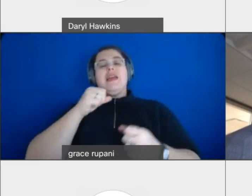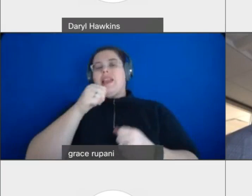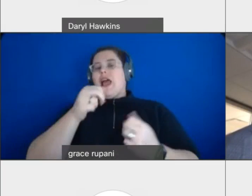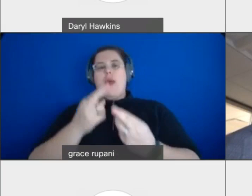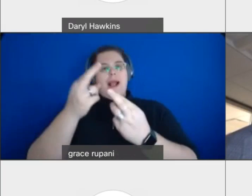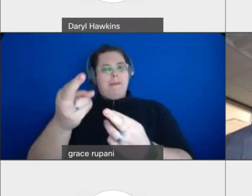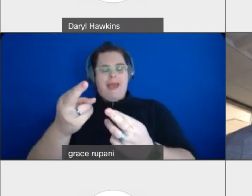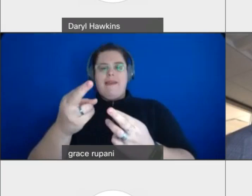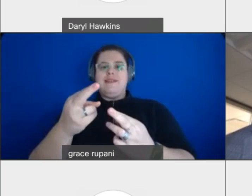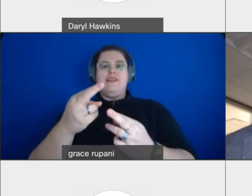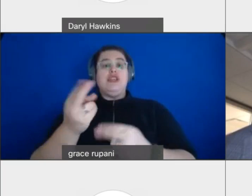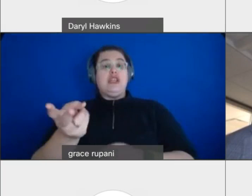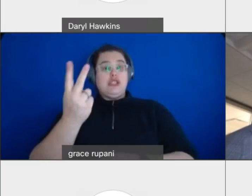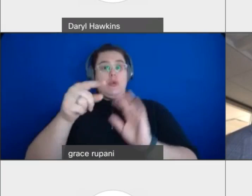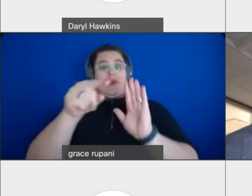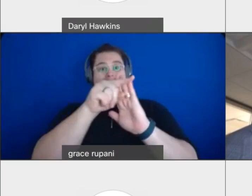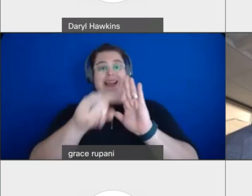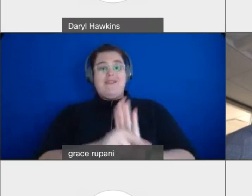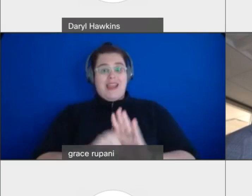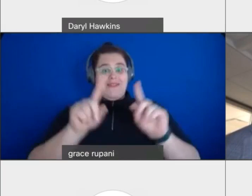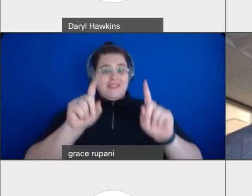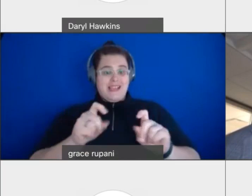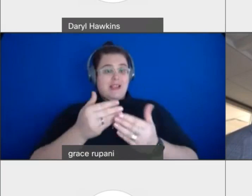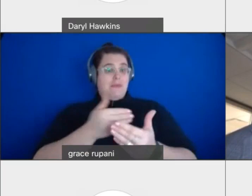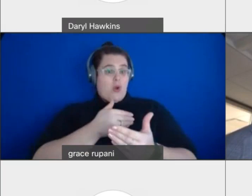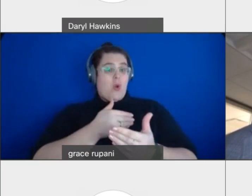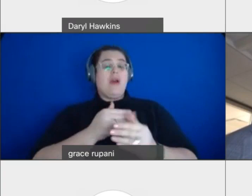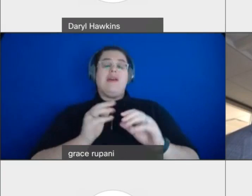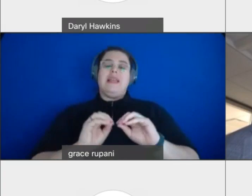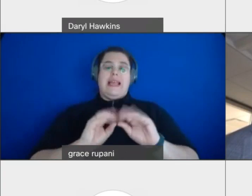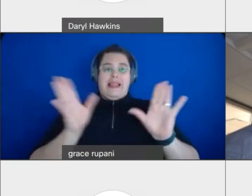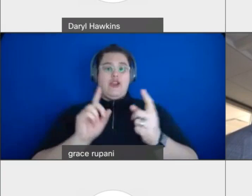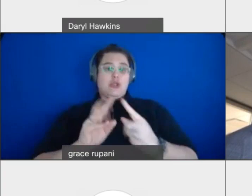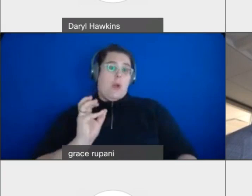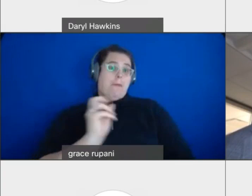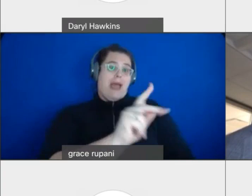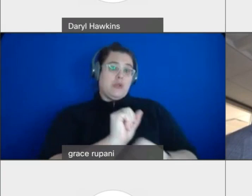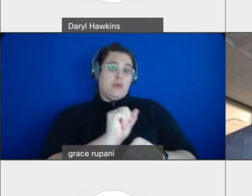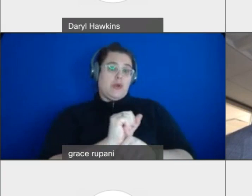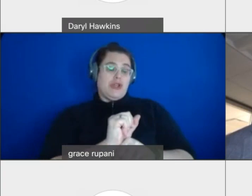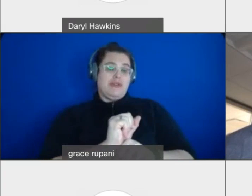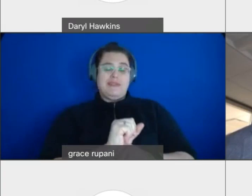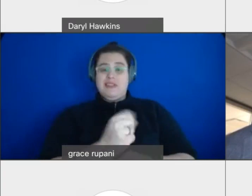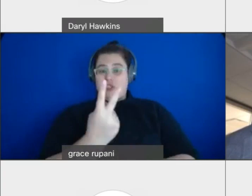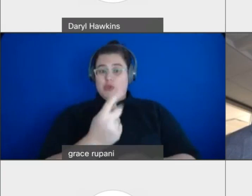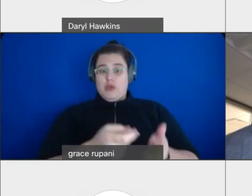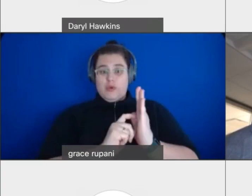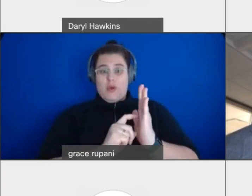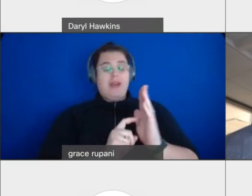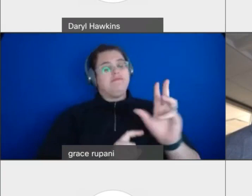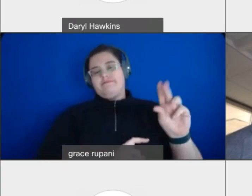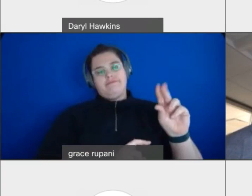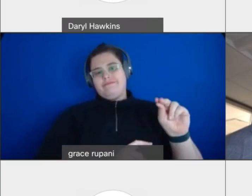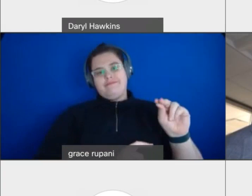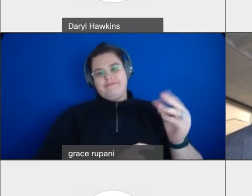tests prior to clearing individuals who are under isolation or, in other words, infected